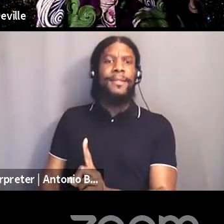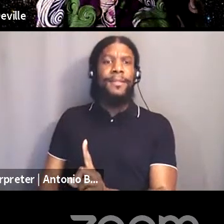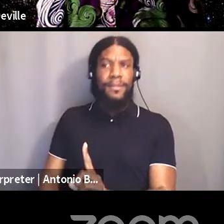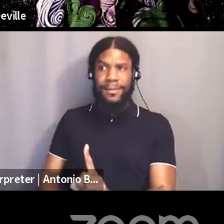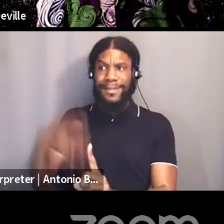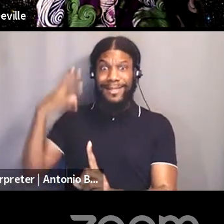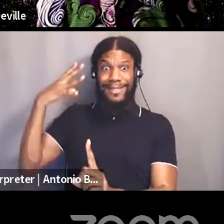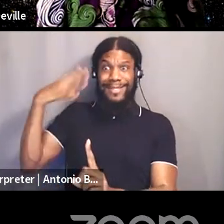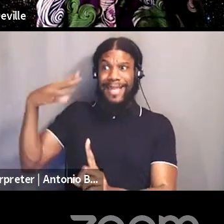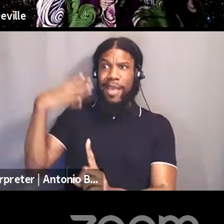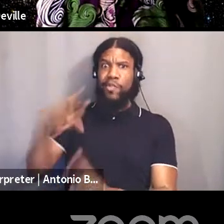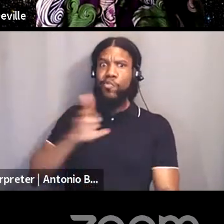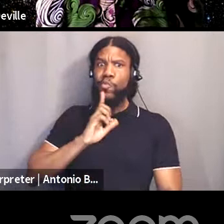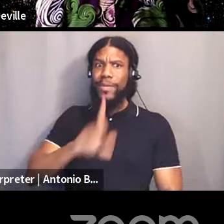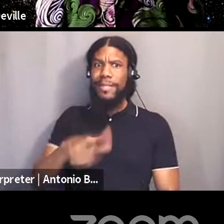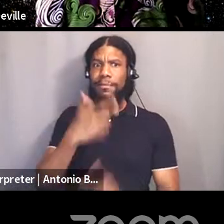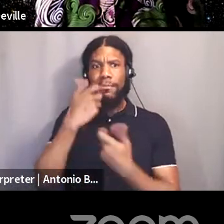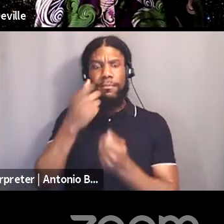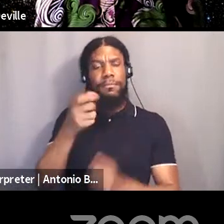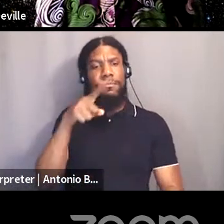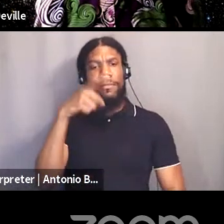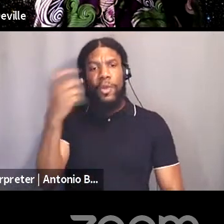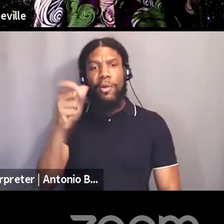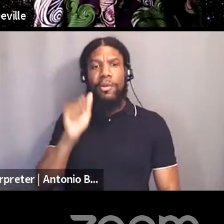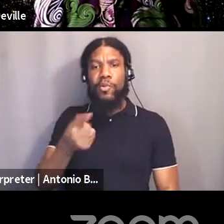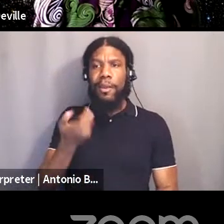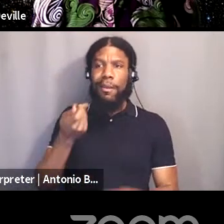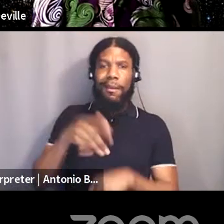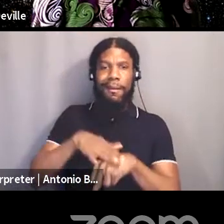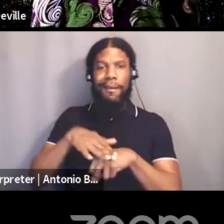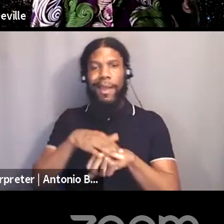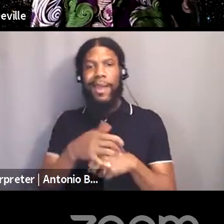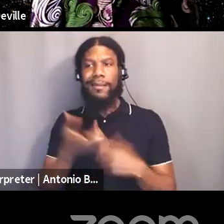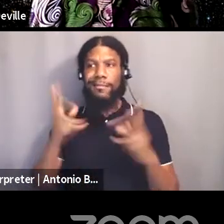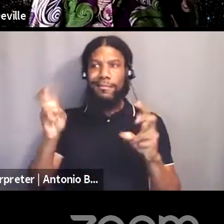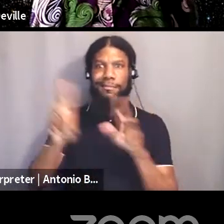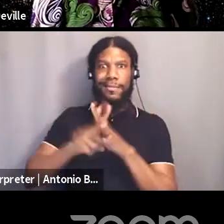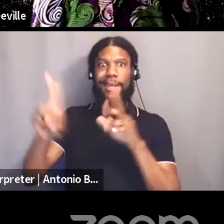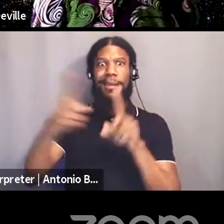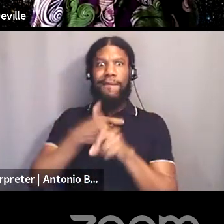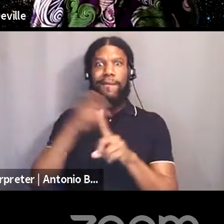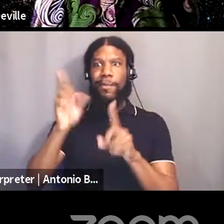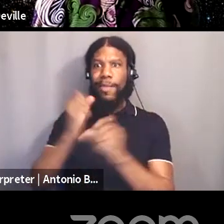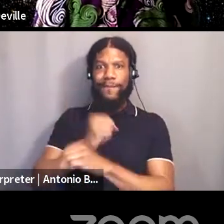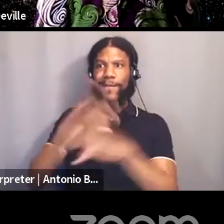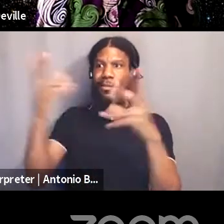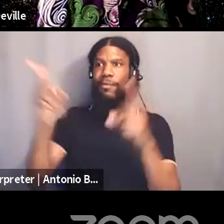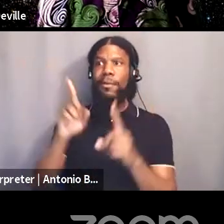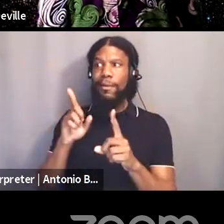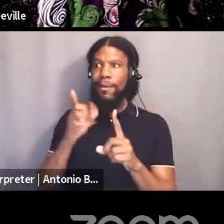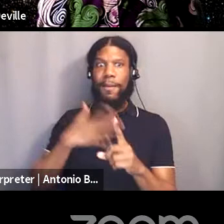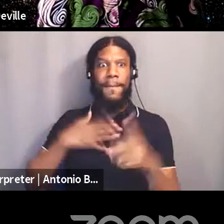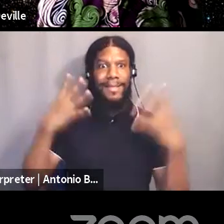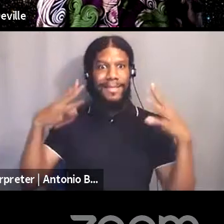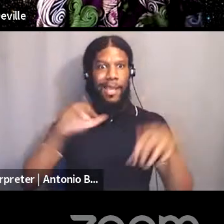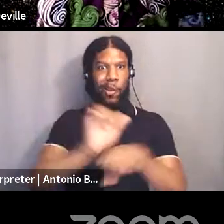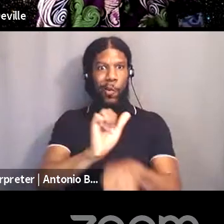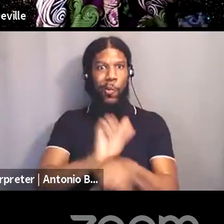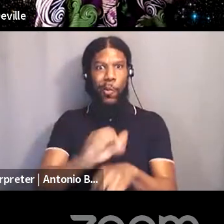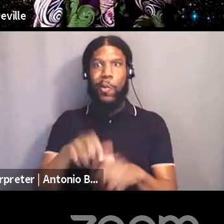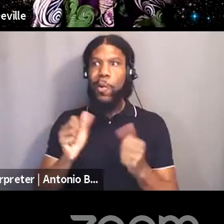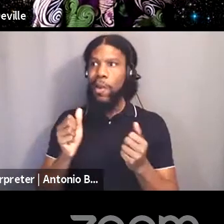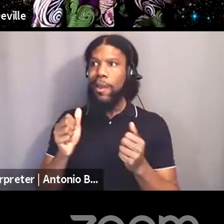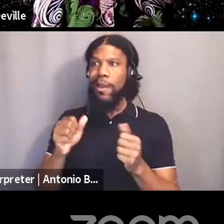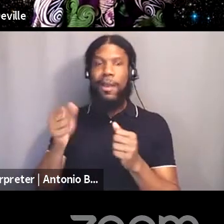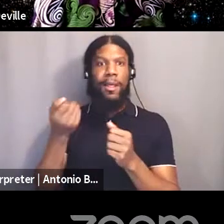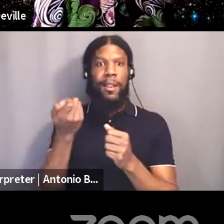sound is quite an interesting place because it kind of gives you a little bit of an escape from the visual, potentially. We're so used to